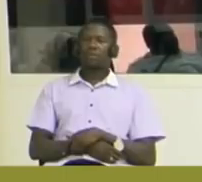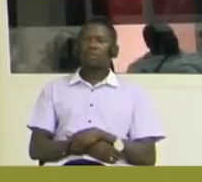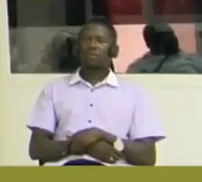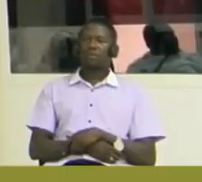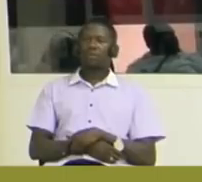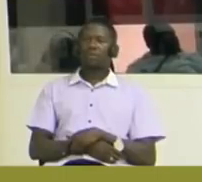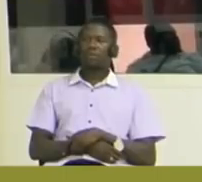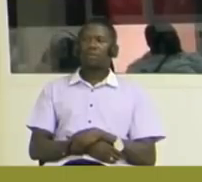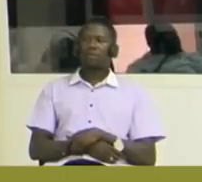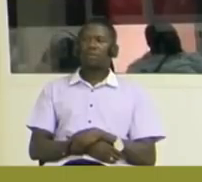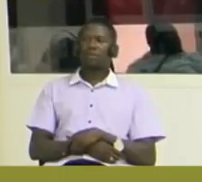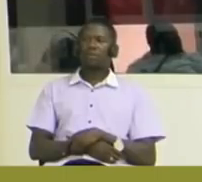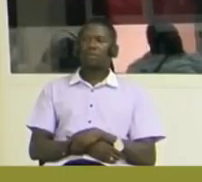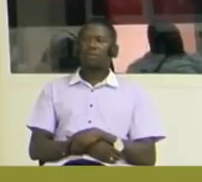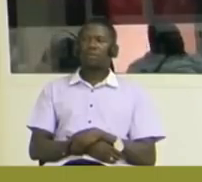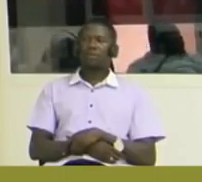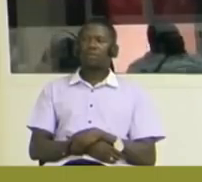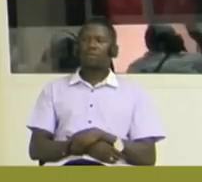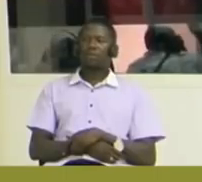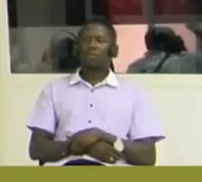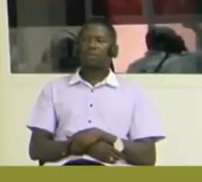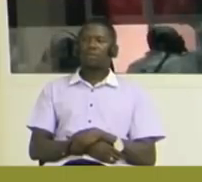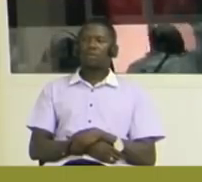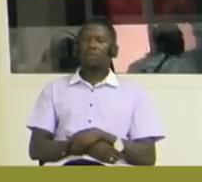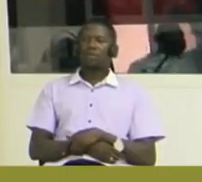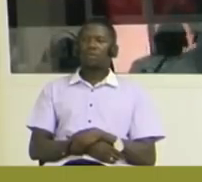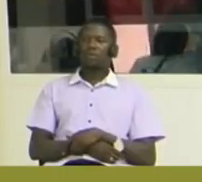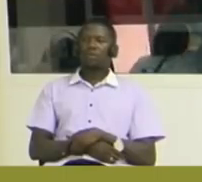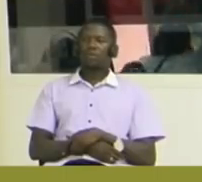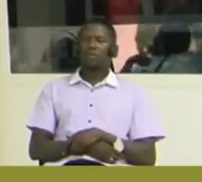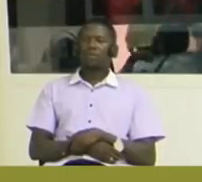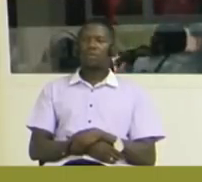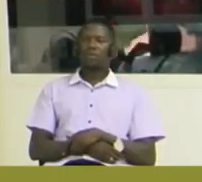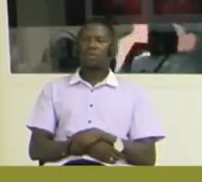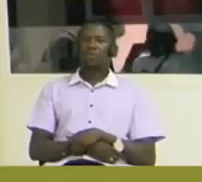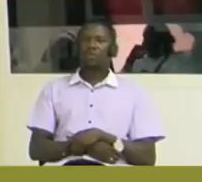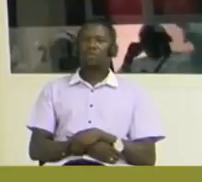this soldier was, but they sent one soldier. Because driver, like,